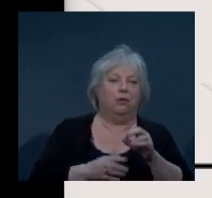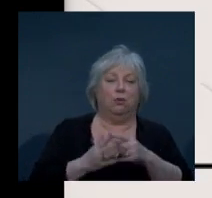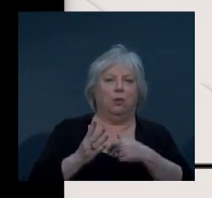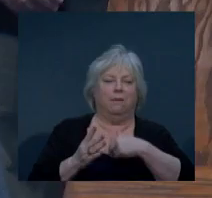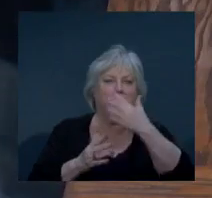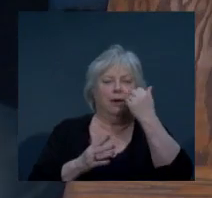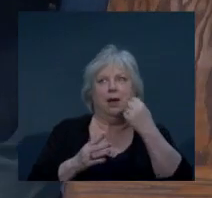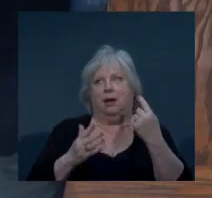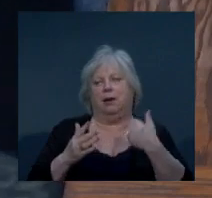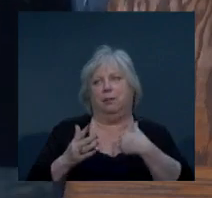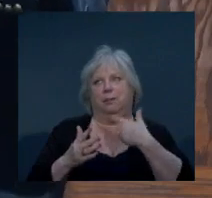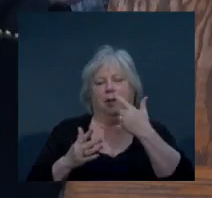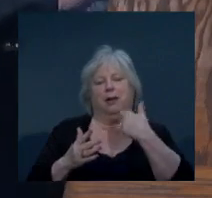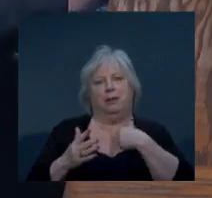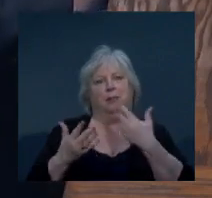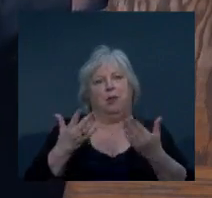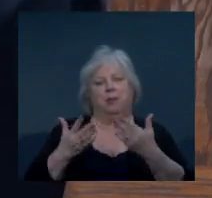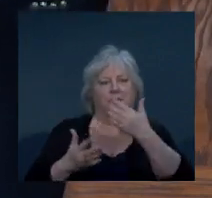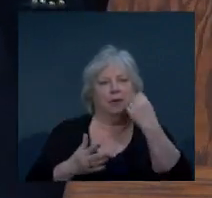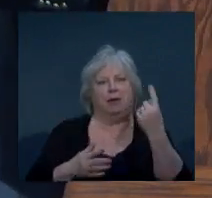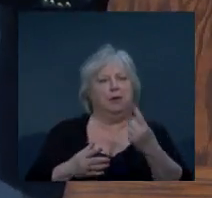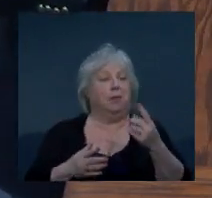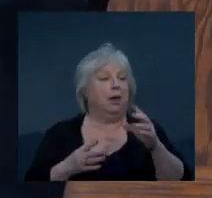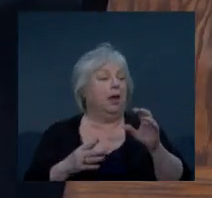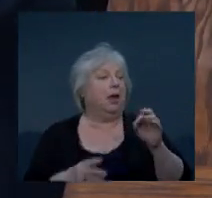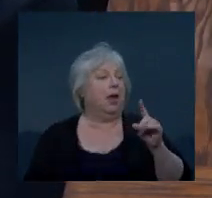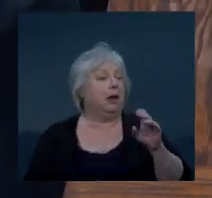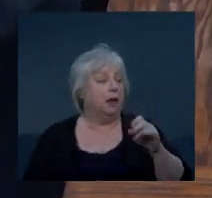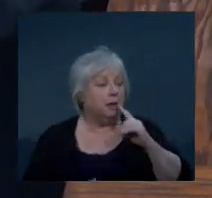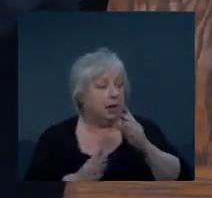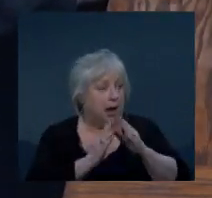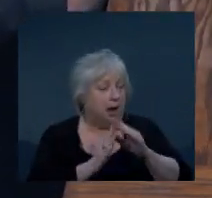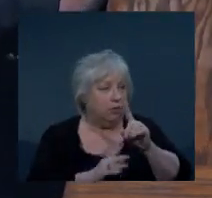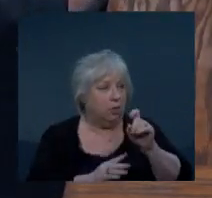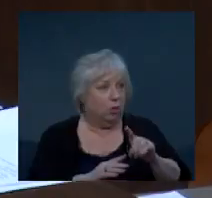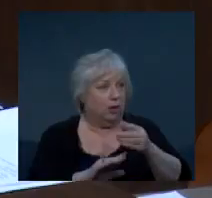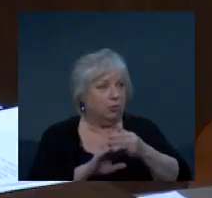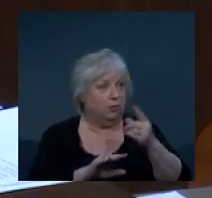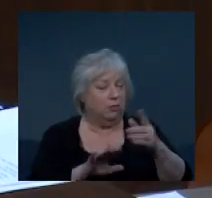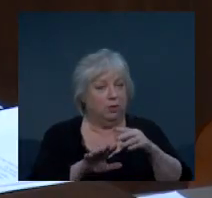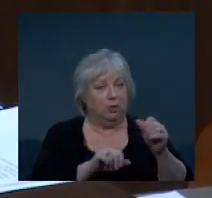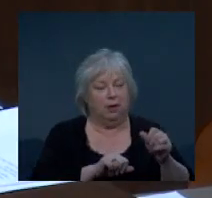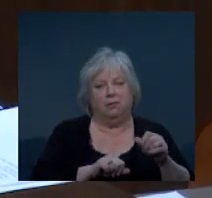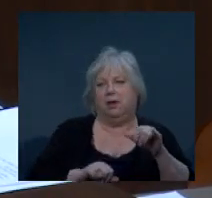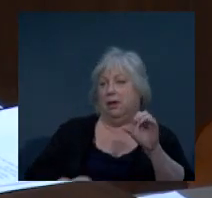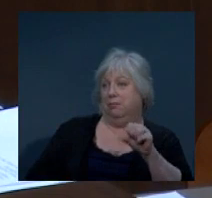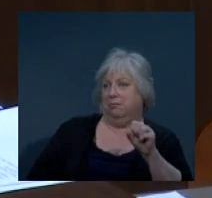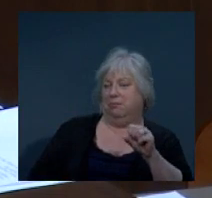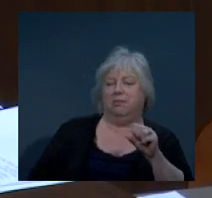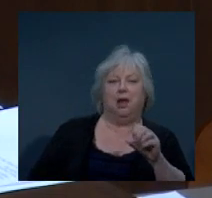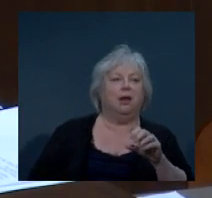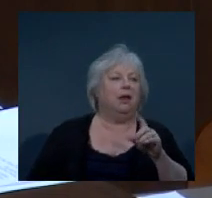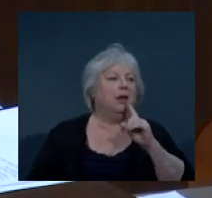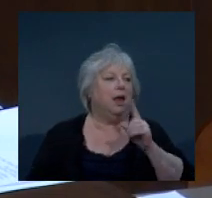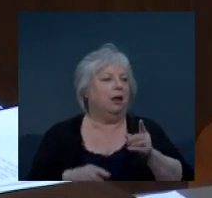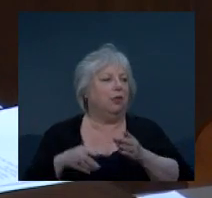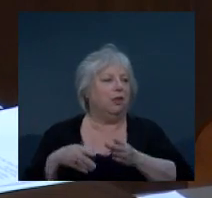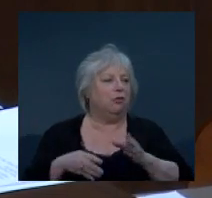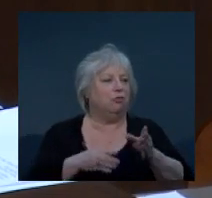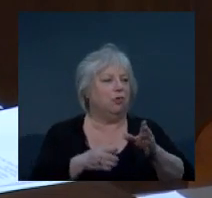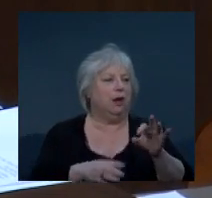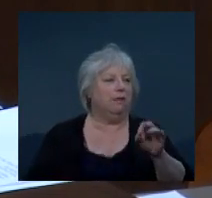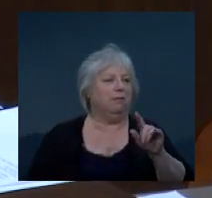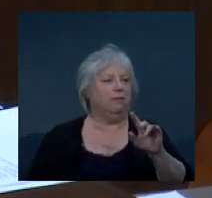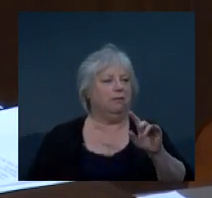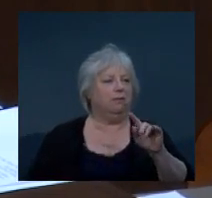I'm sure I've forgotten something. Well, may I ask a question before you leave? Sure. Thank you. Yes, ma'am. So actually, the street,